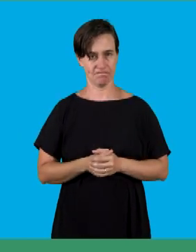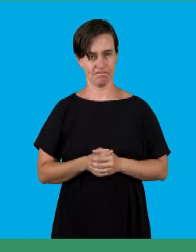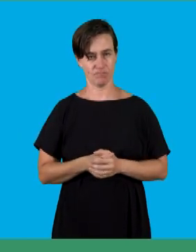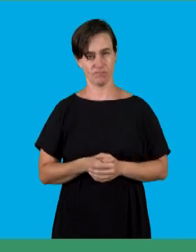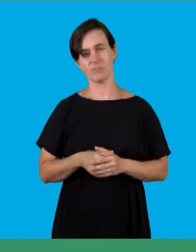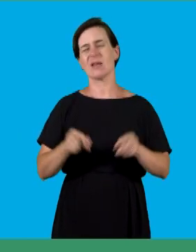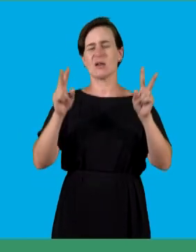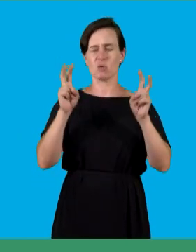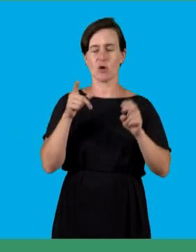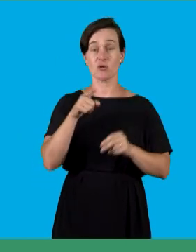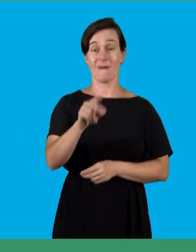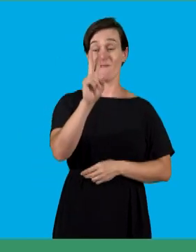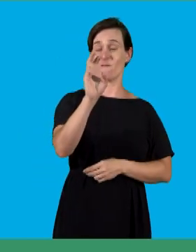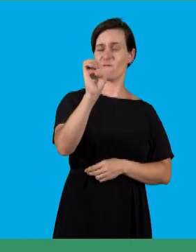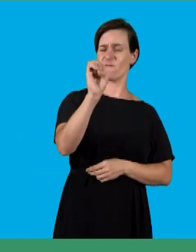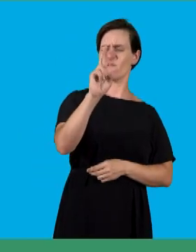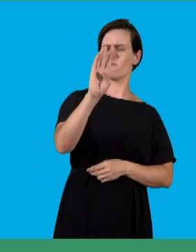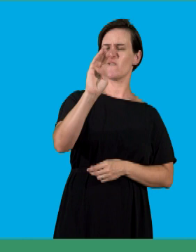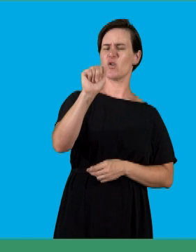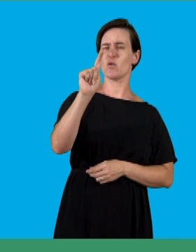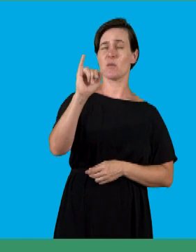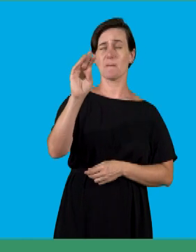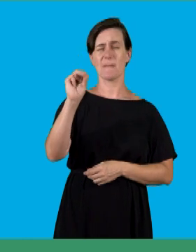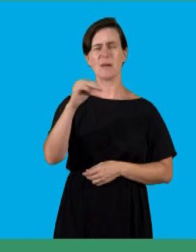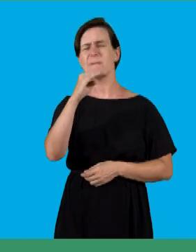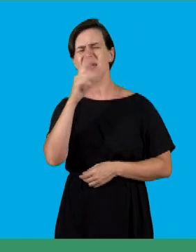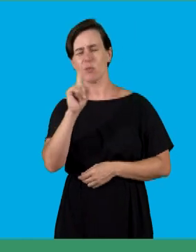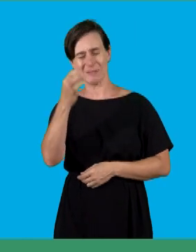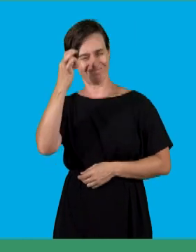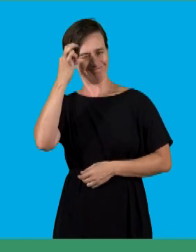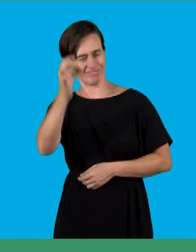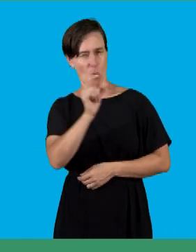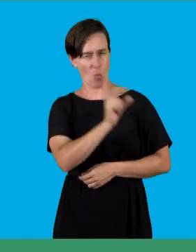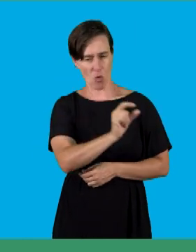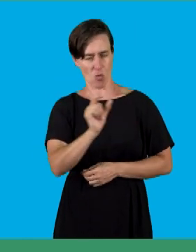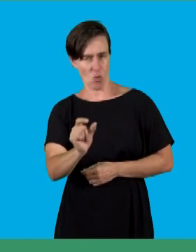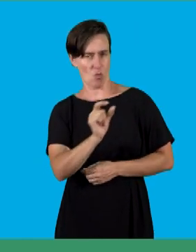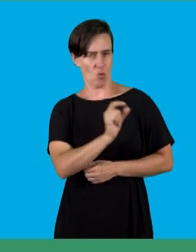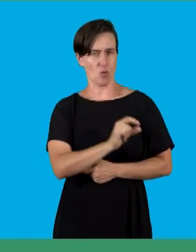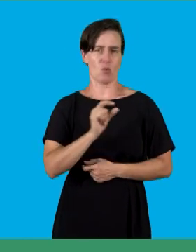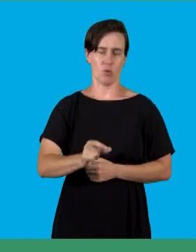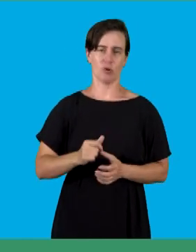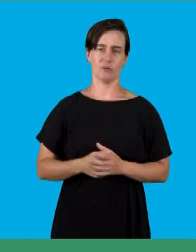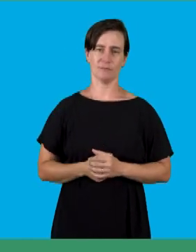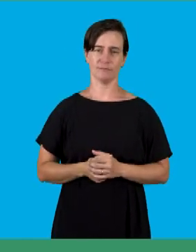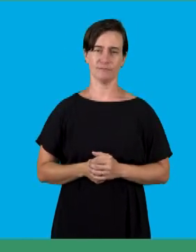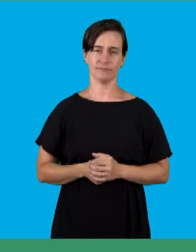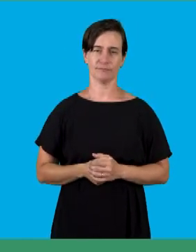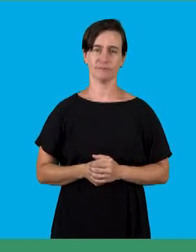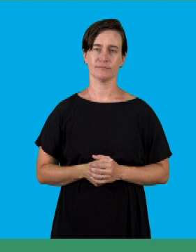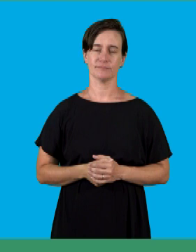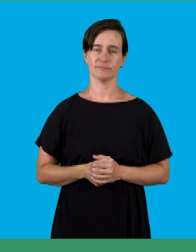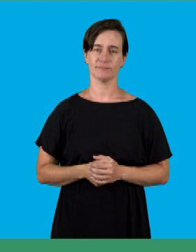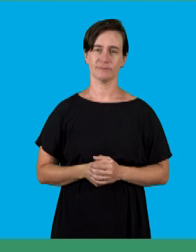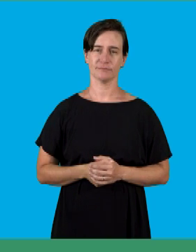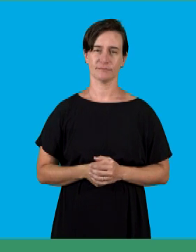to quote verbatim, which simply means you are quoting as it appears. With that said,